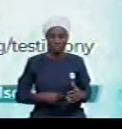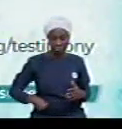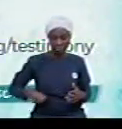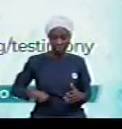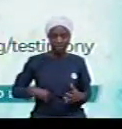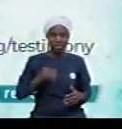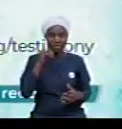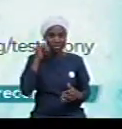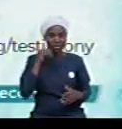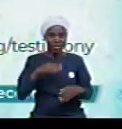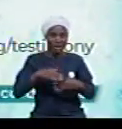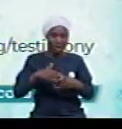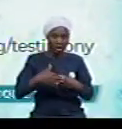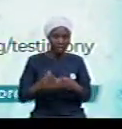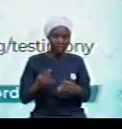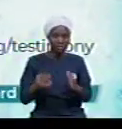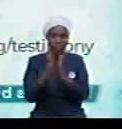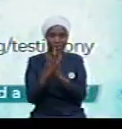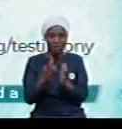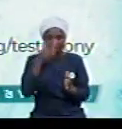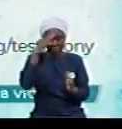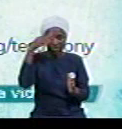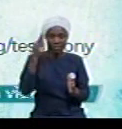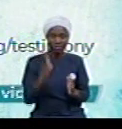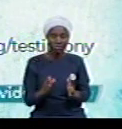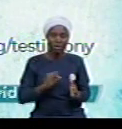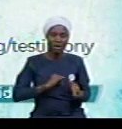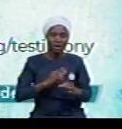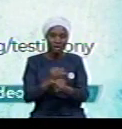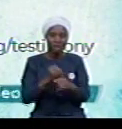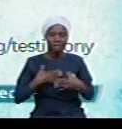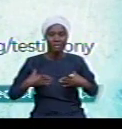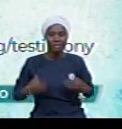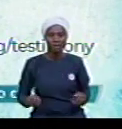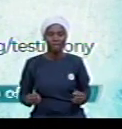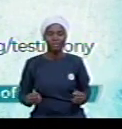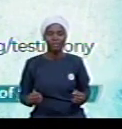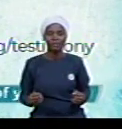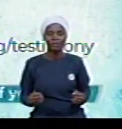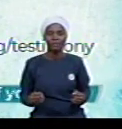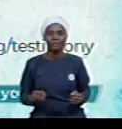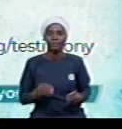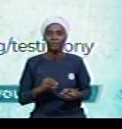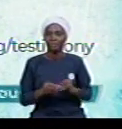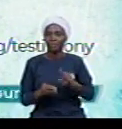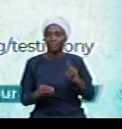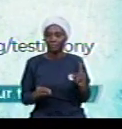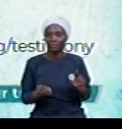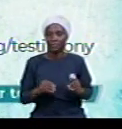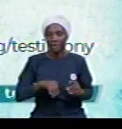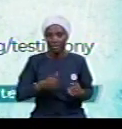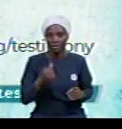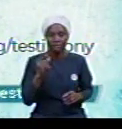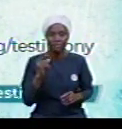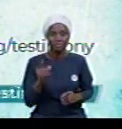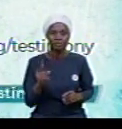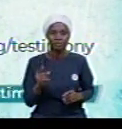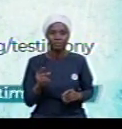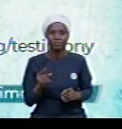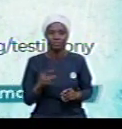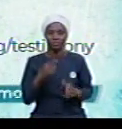received my healing. The pain is gone. Praise be to God. John Issa says, God healed me of